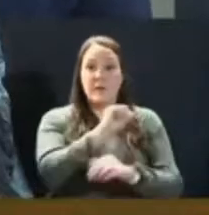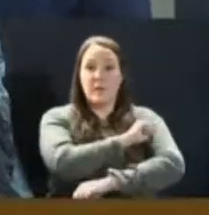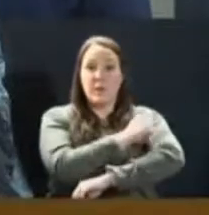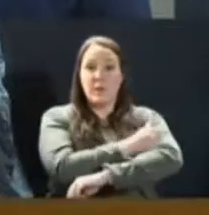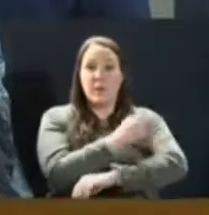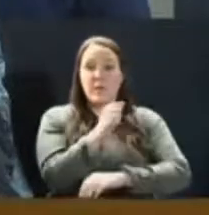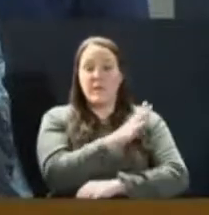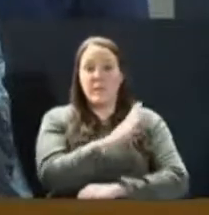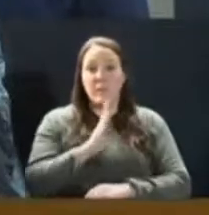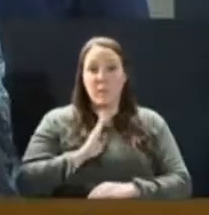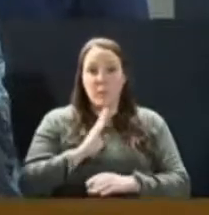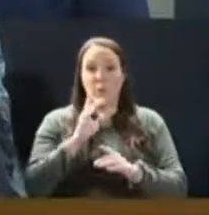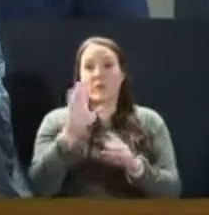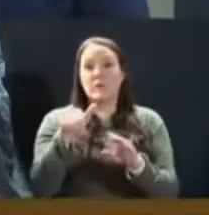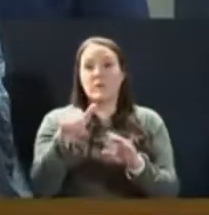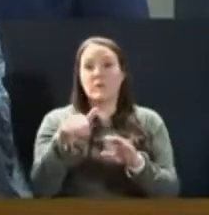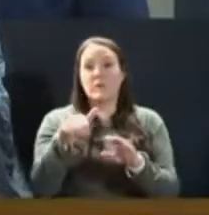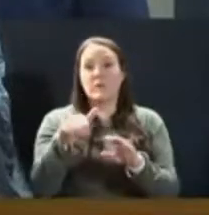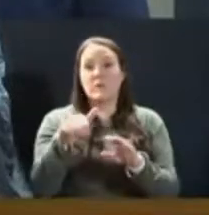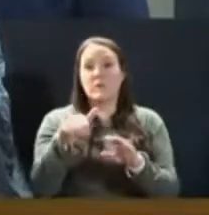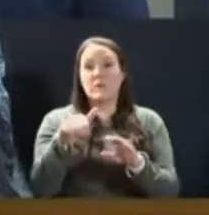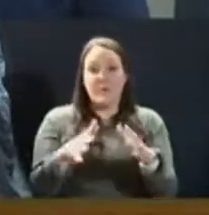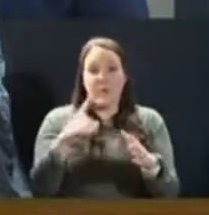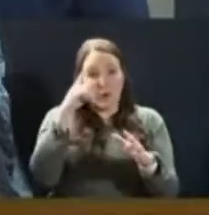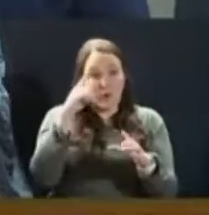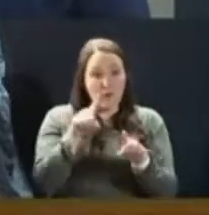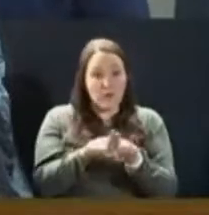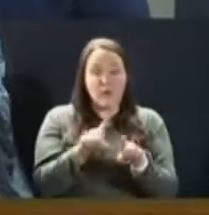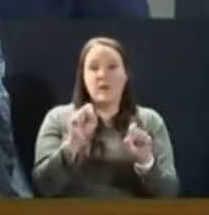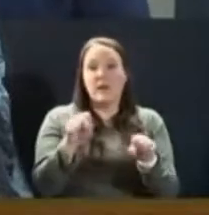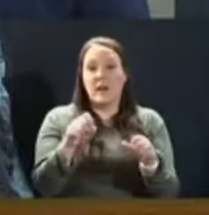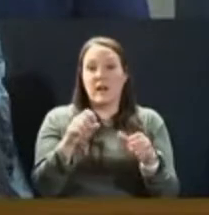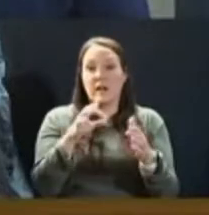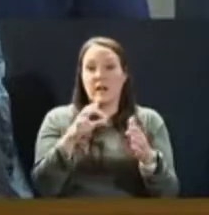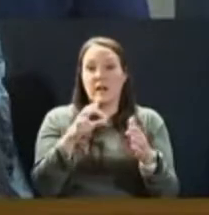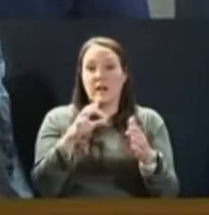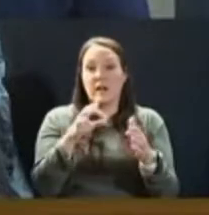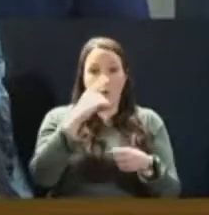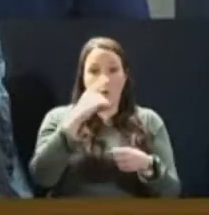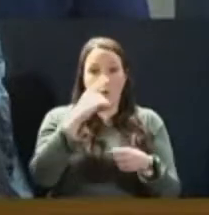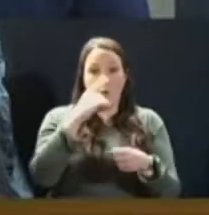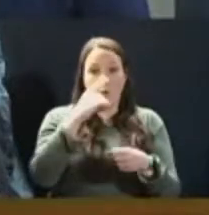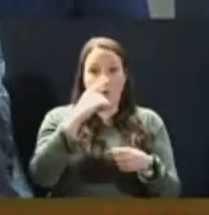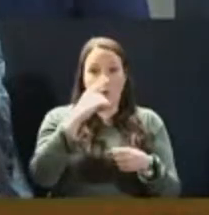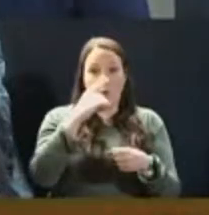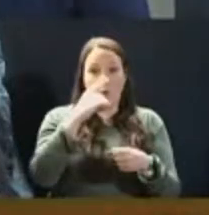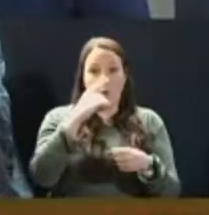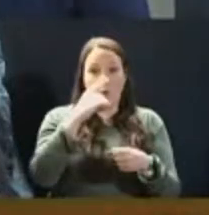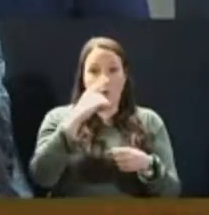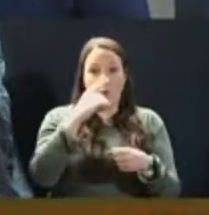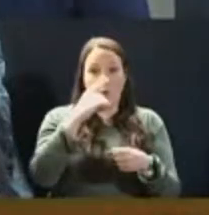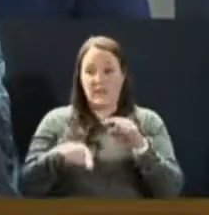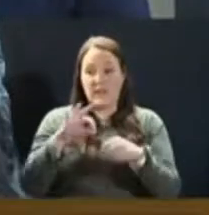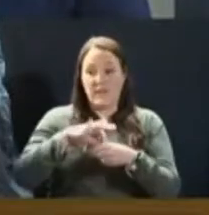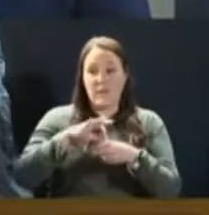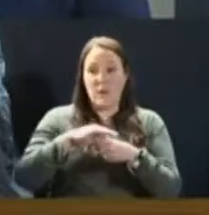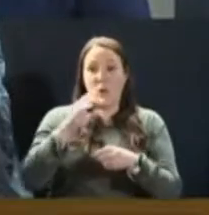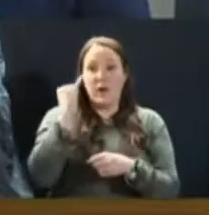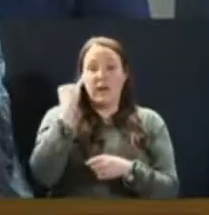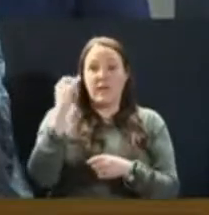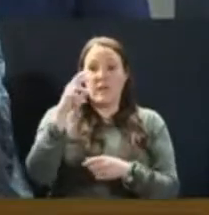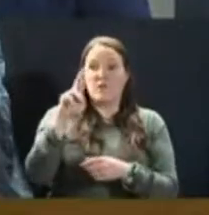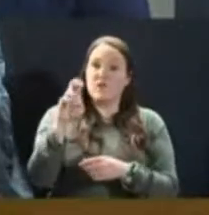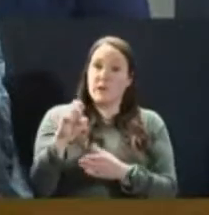of the board to implement what it's already agreed to, then I can vote for that agenda. I can't vote for an agenda that relitigates something